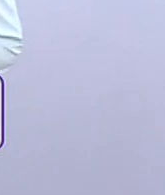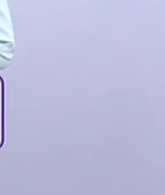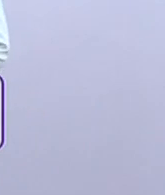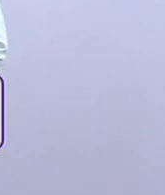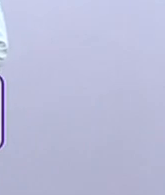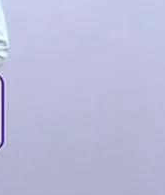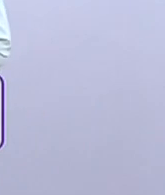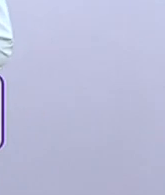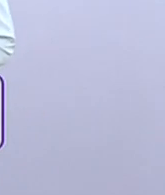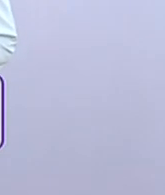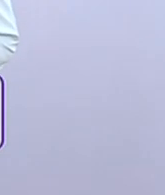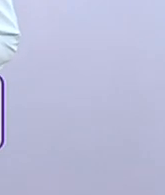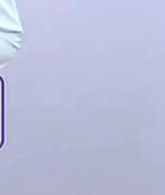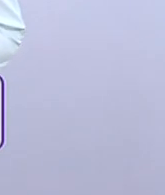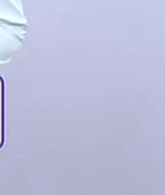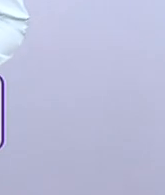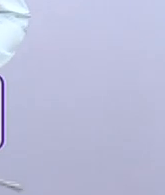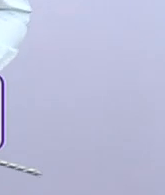So do I.